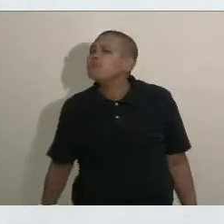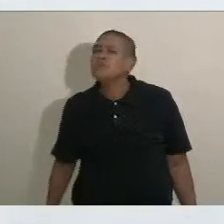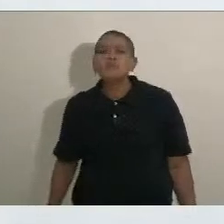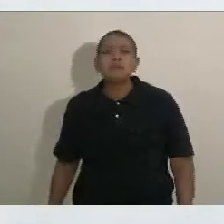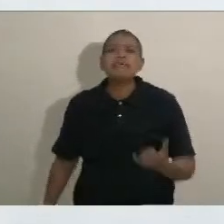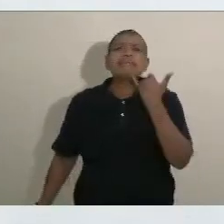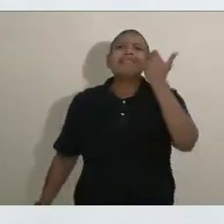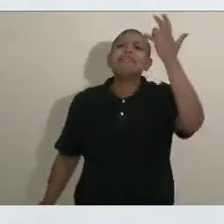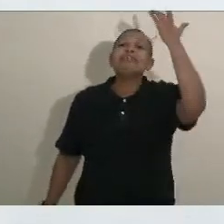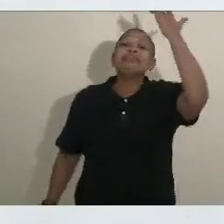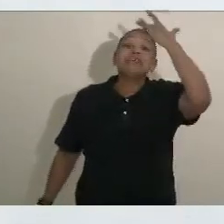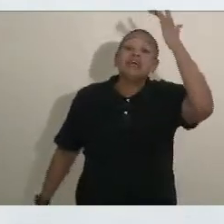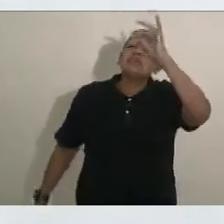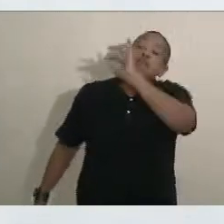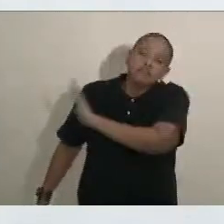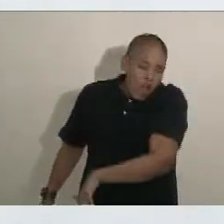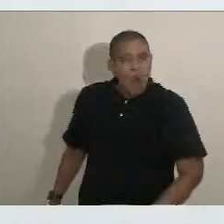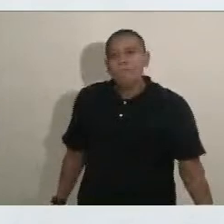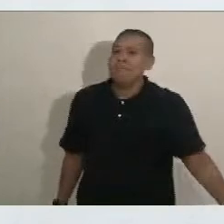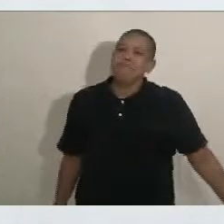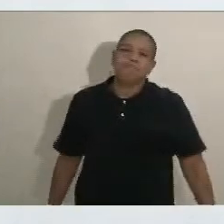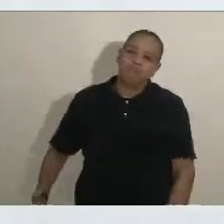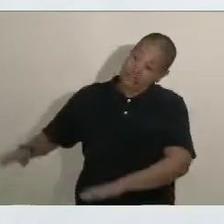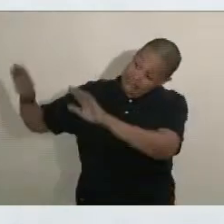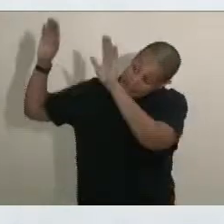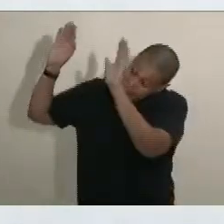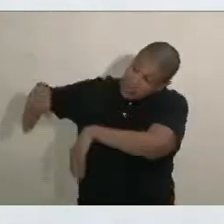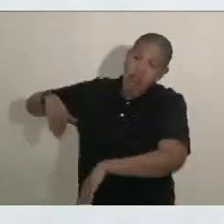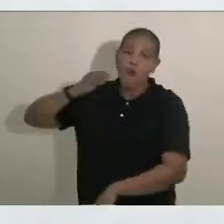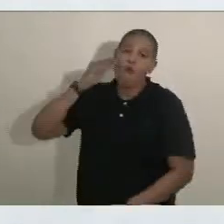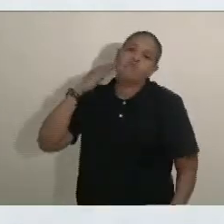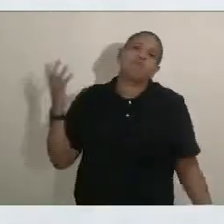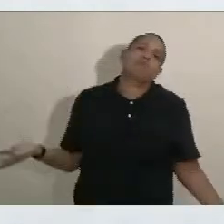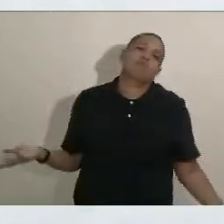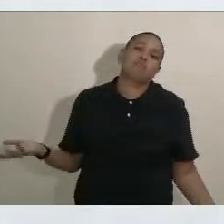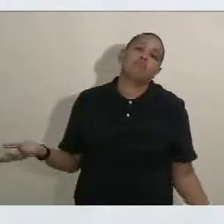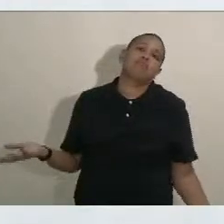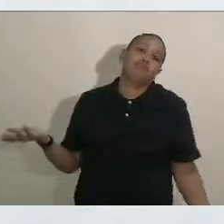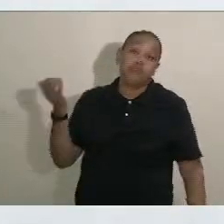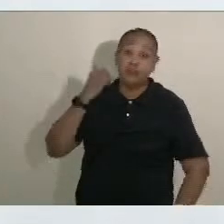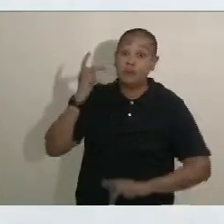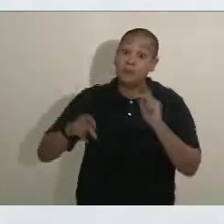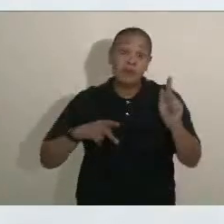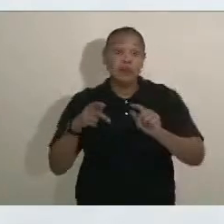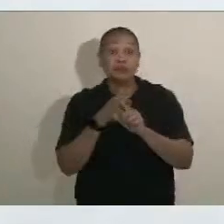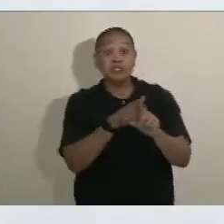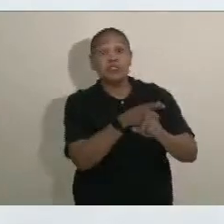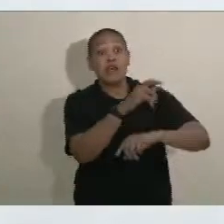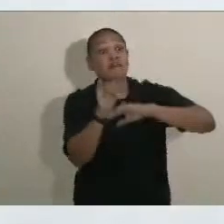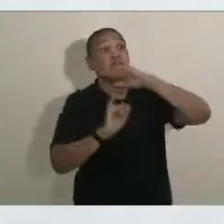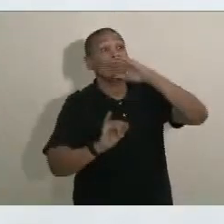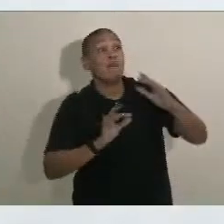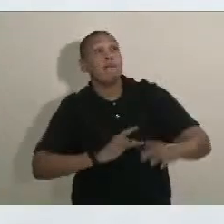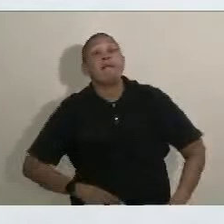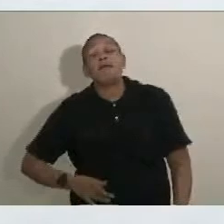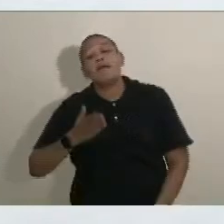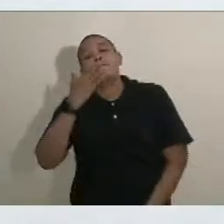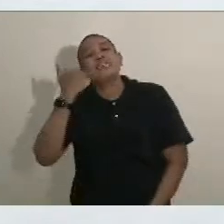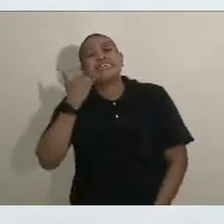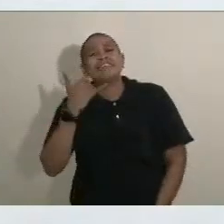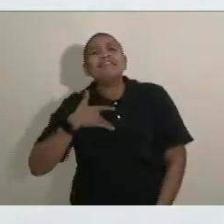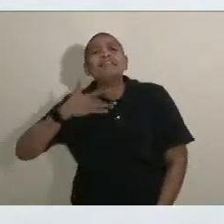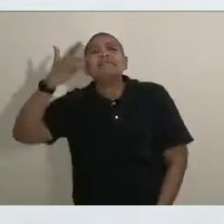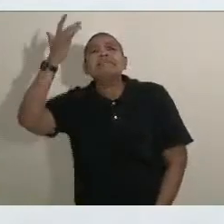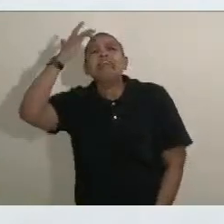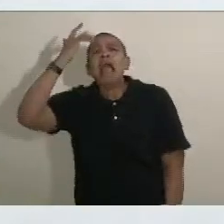population who are infected now based on the reproductive rate and are likely others to get infected. If you're not well, you should go get tested,